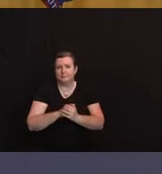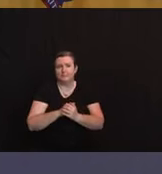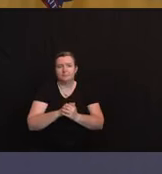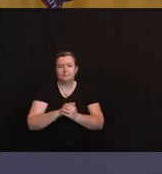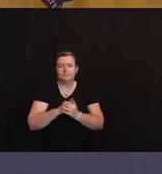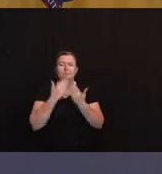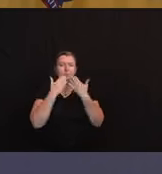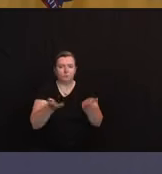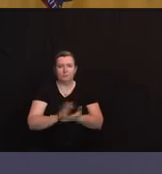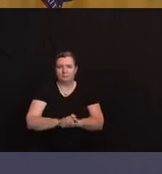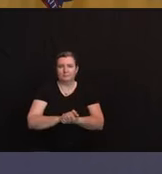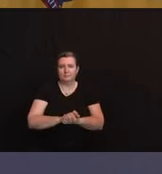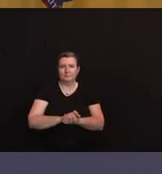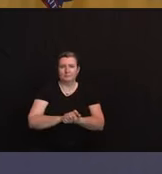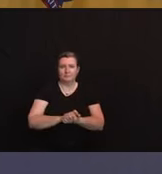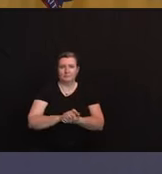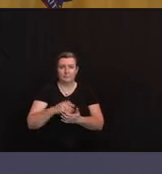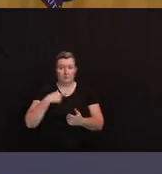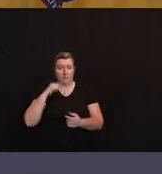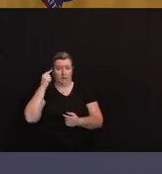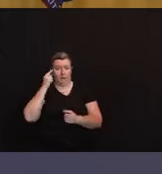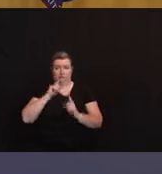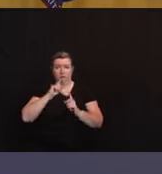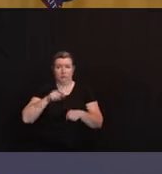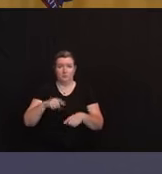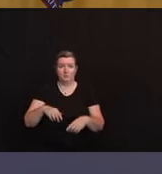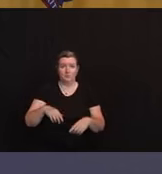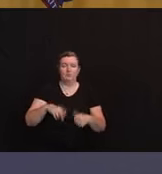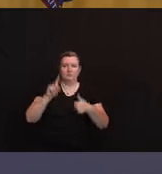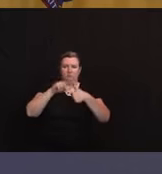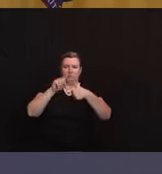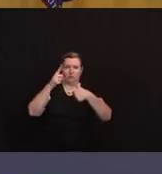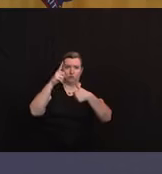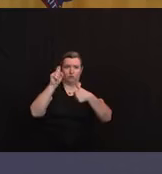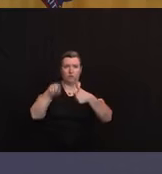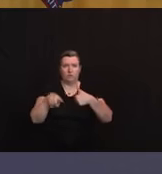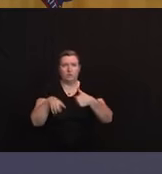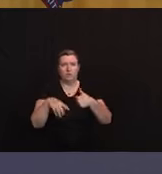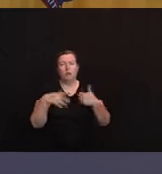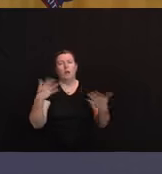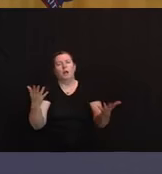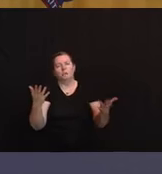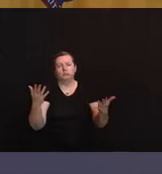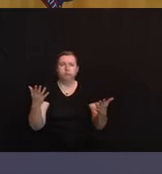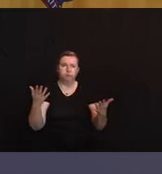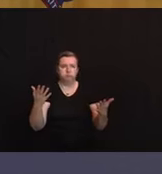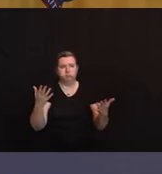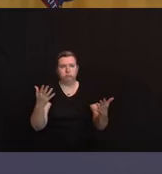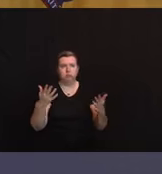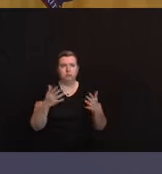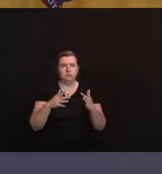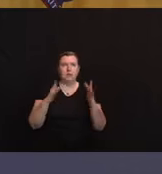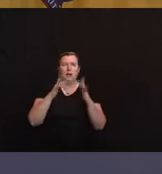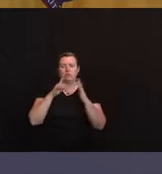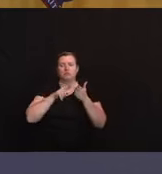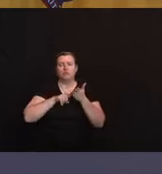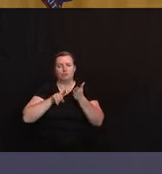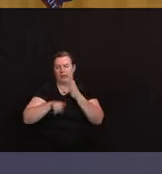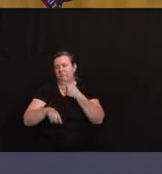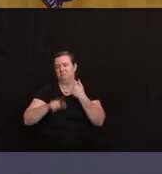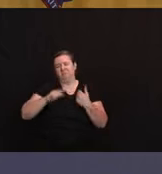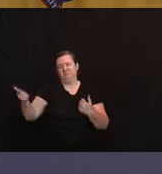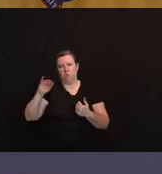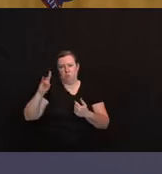I'm qualified to answer the first question, at least in part, and will defer on the contact tracing to Judy.